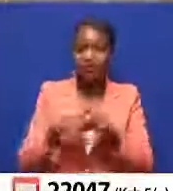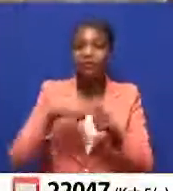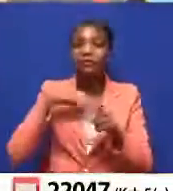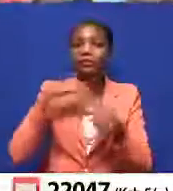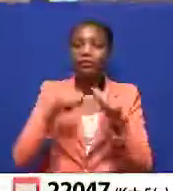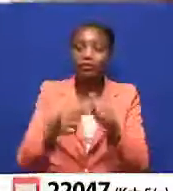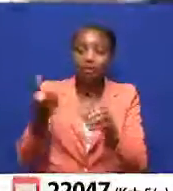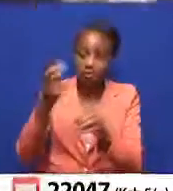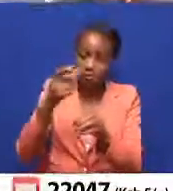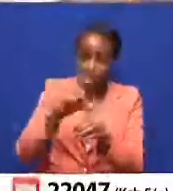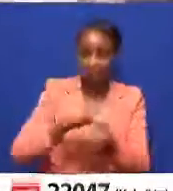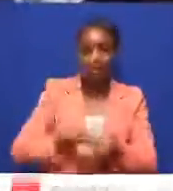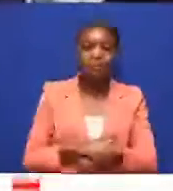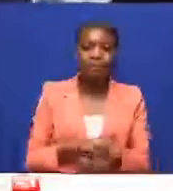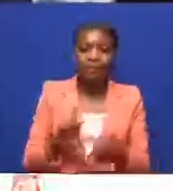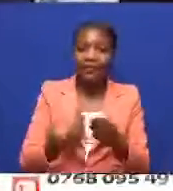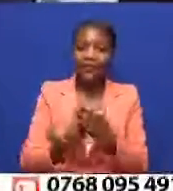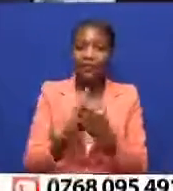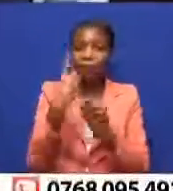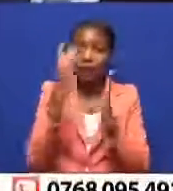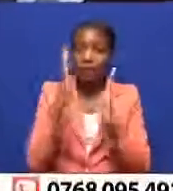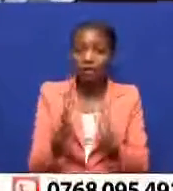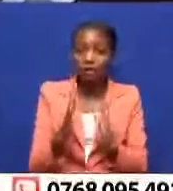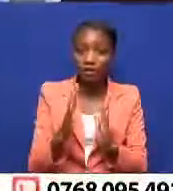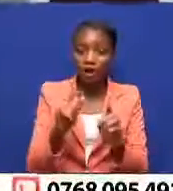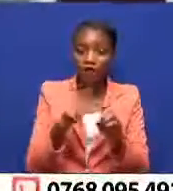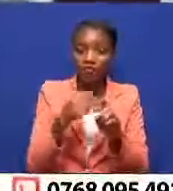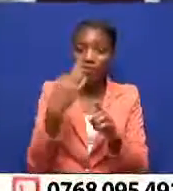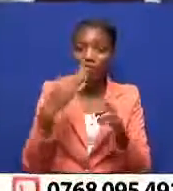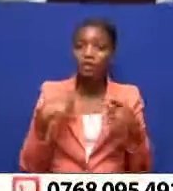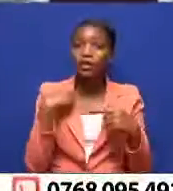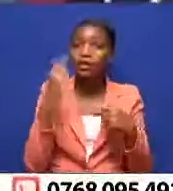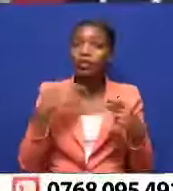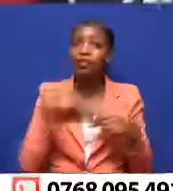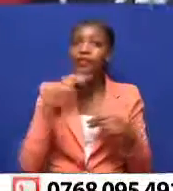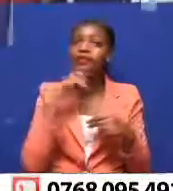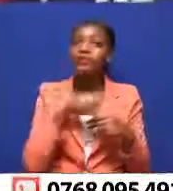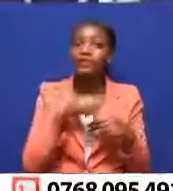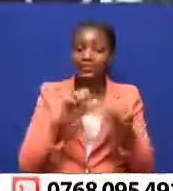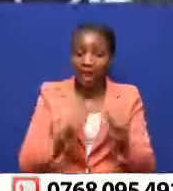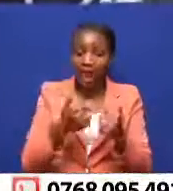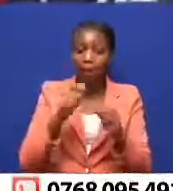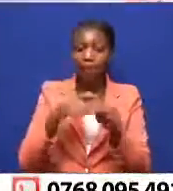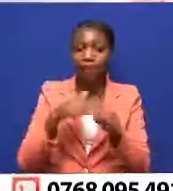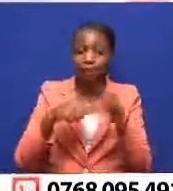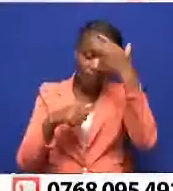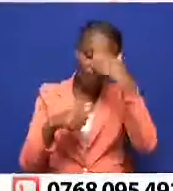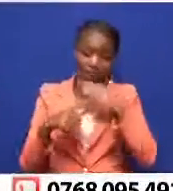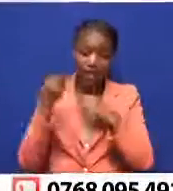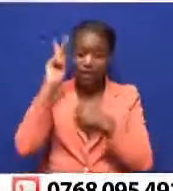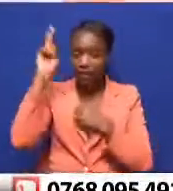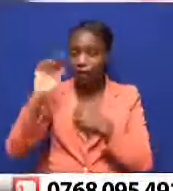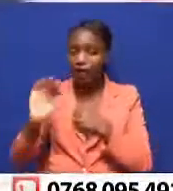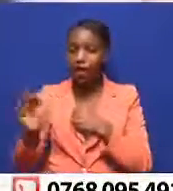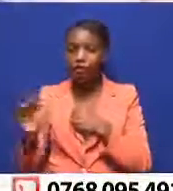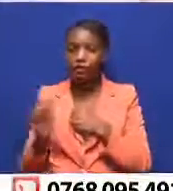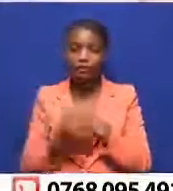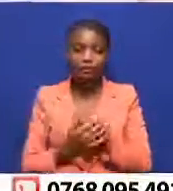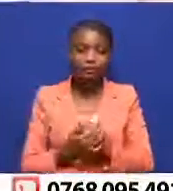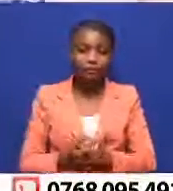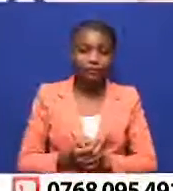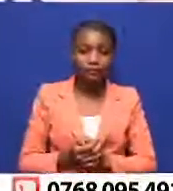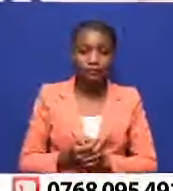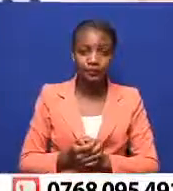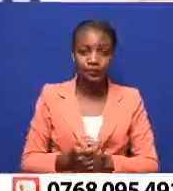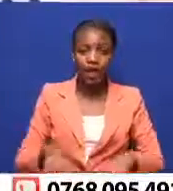inazidi kuongezeka. Mmoja kati ya wagonjwa watatu walioaga dunia hii leo akitokea katika eneo la Thika, kaunti ya Kiambu.